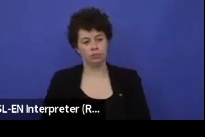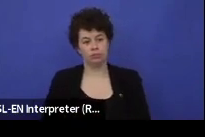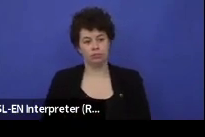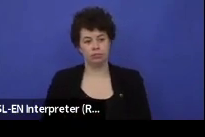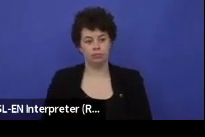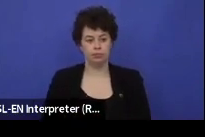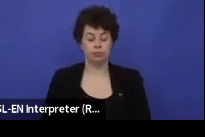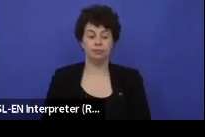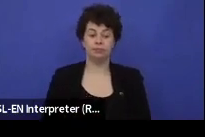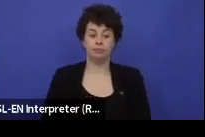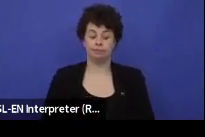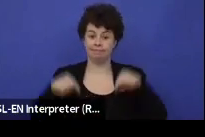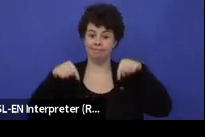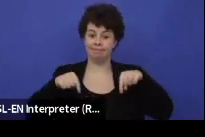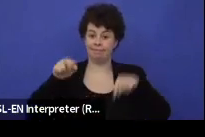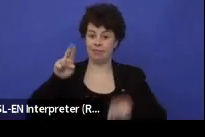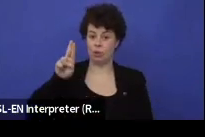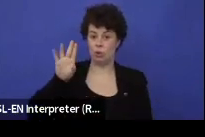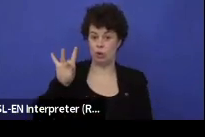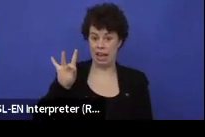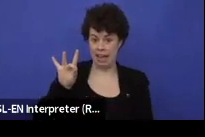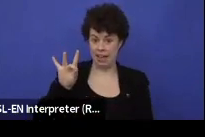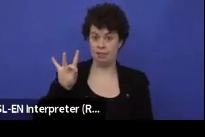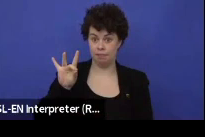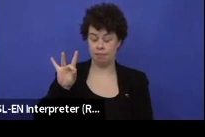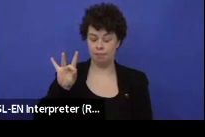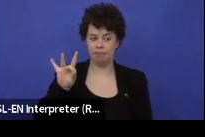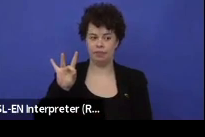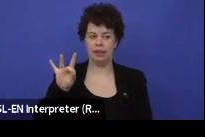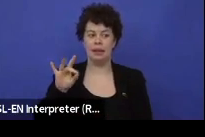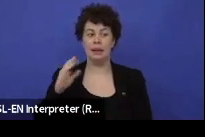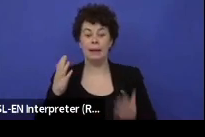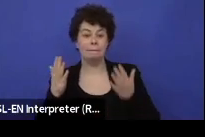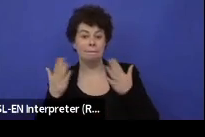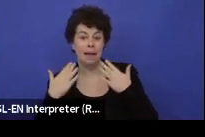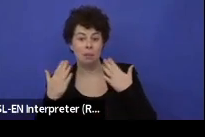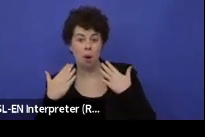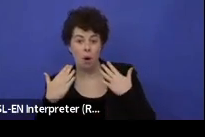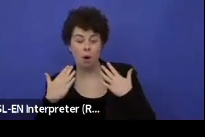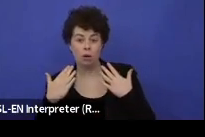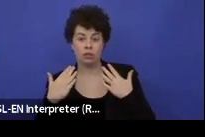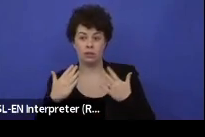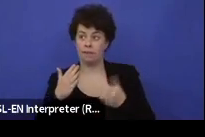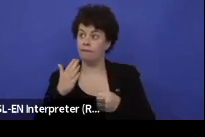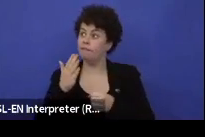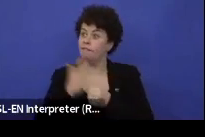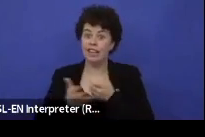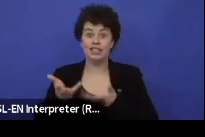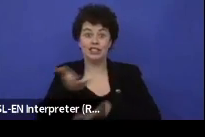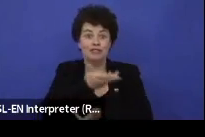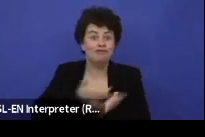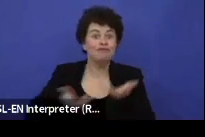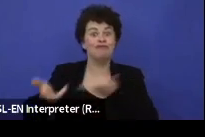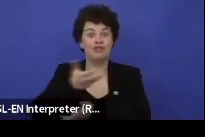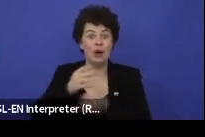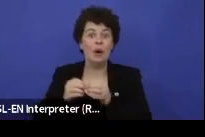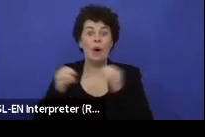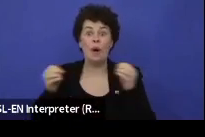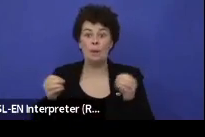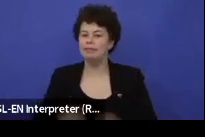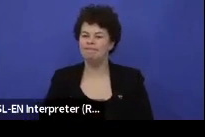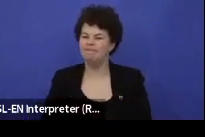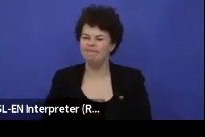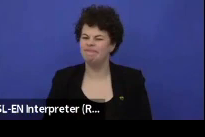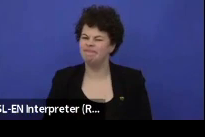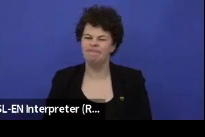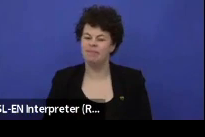In the UK, the reality of menopause and what it entails has not been discussed openly. It is starting to change now,